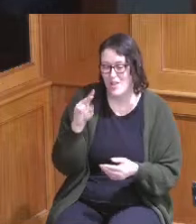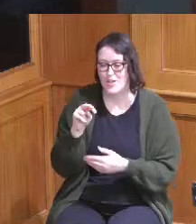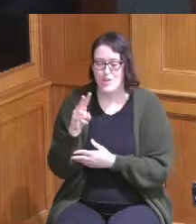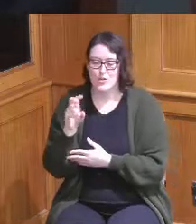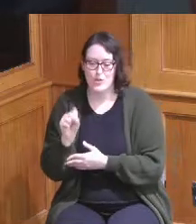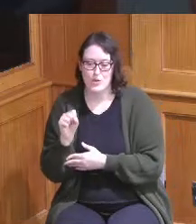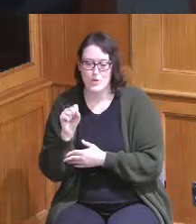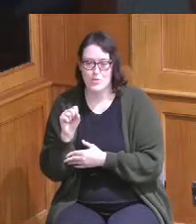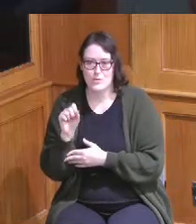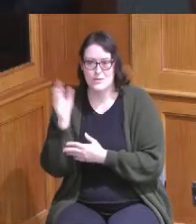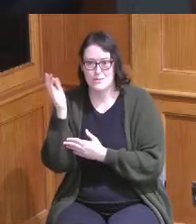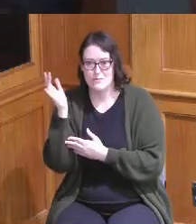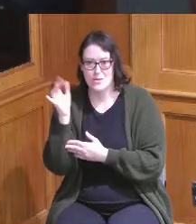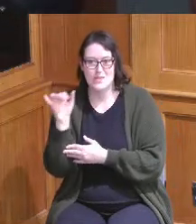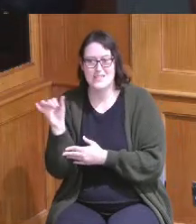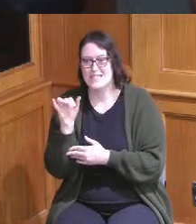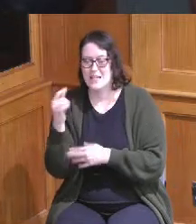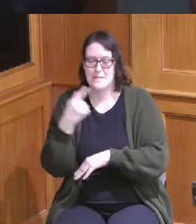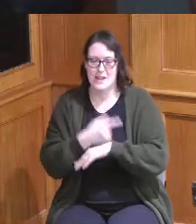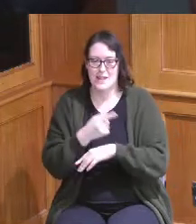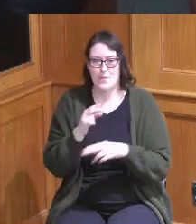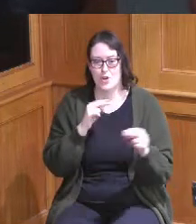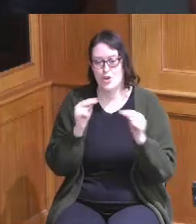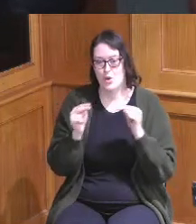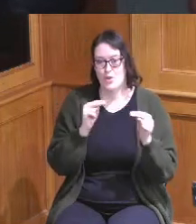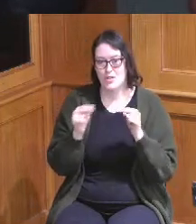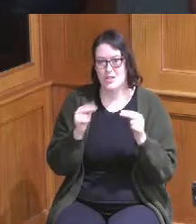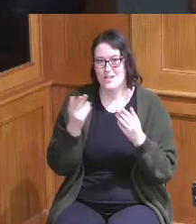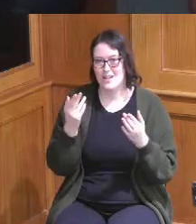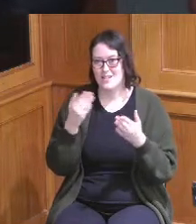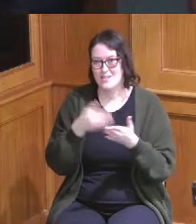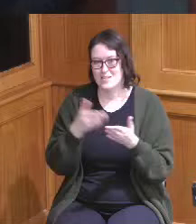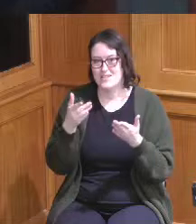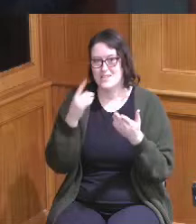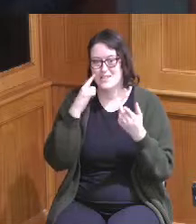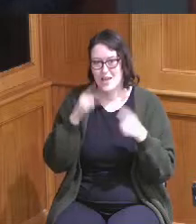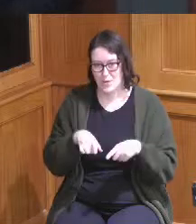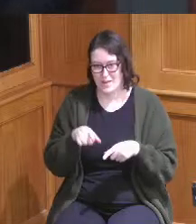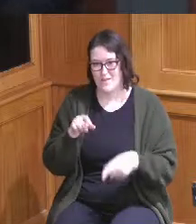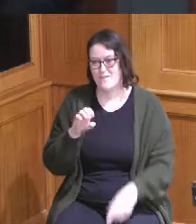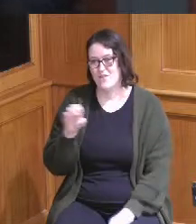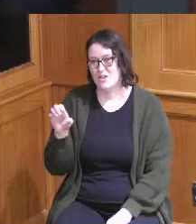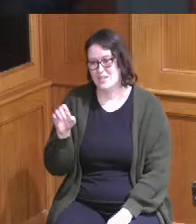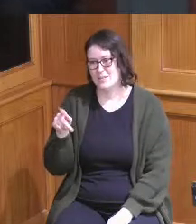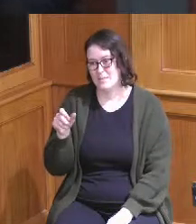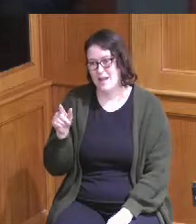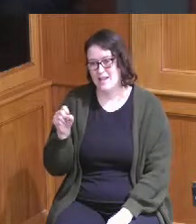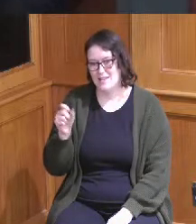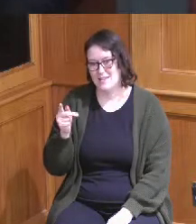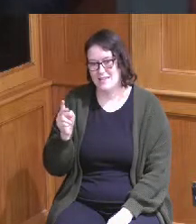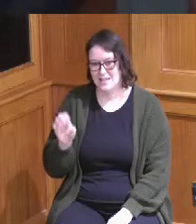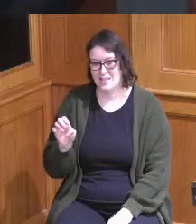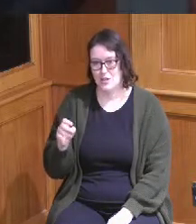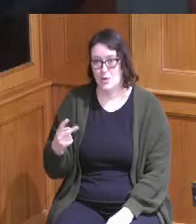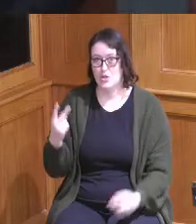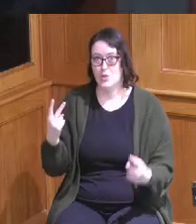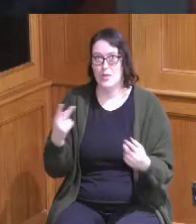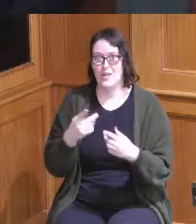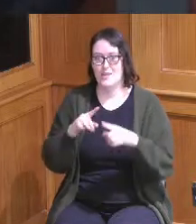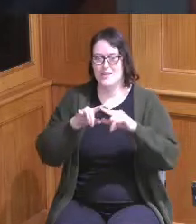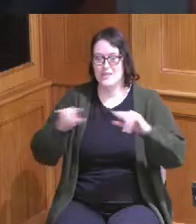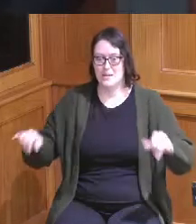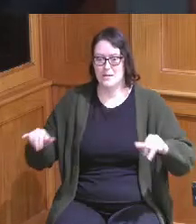they were negotiating the settlement for East Palestine. I mean, so, in our world, that's two colliding things that come